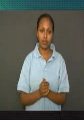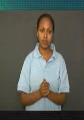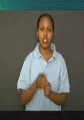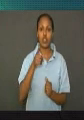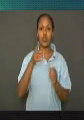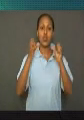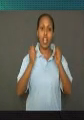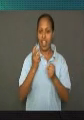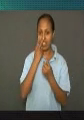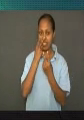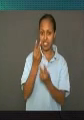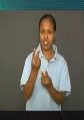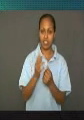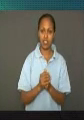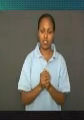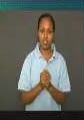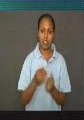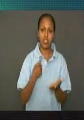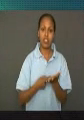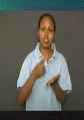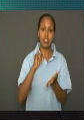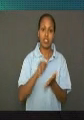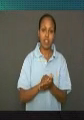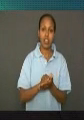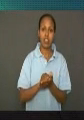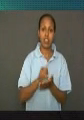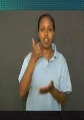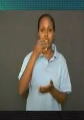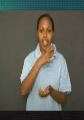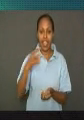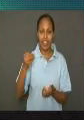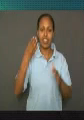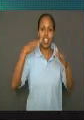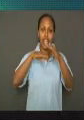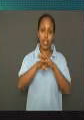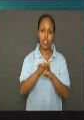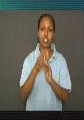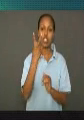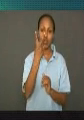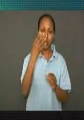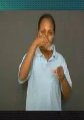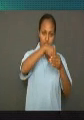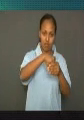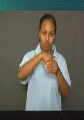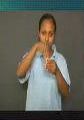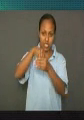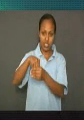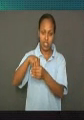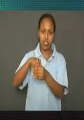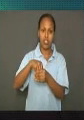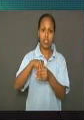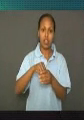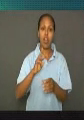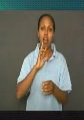You can see that the AND gate's two inputs